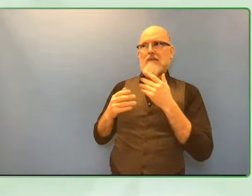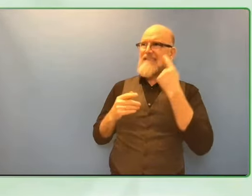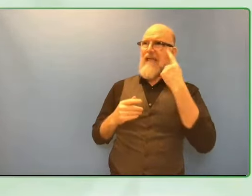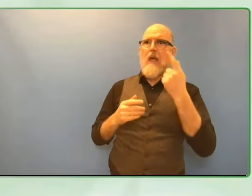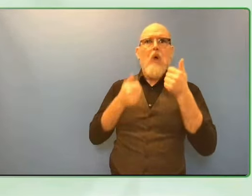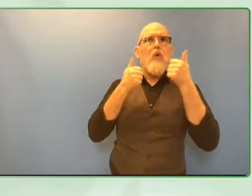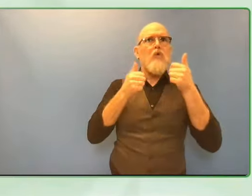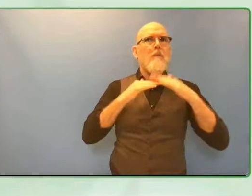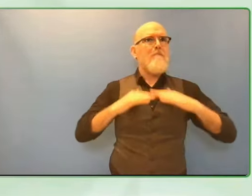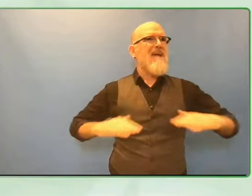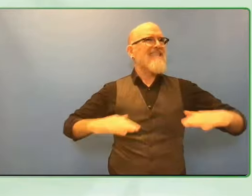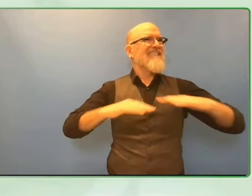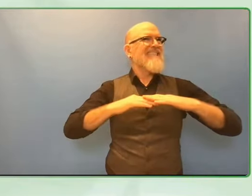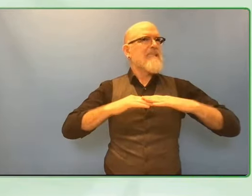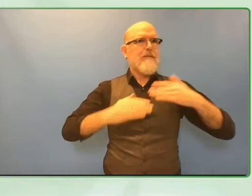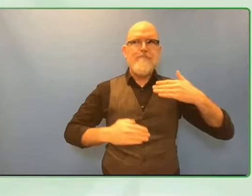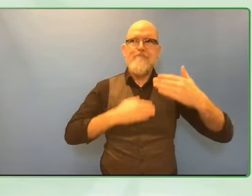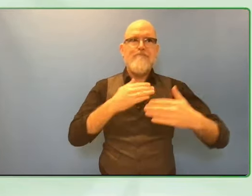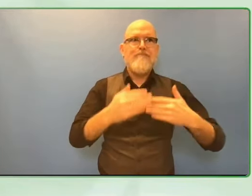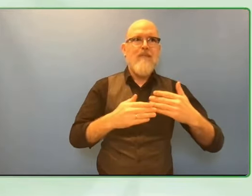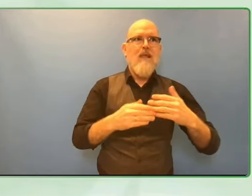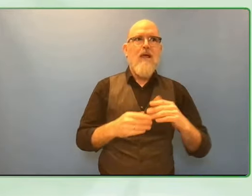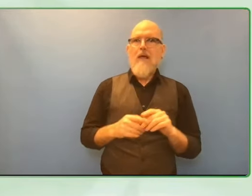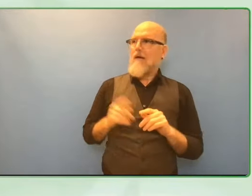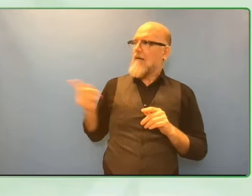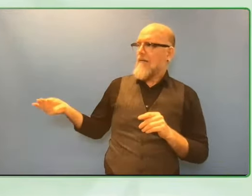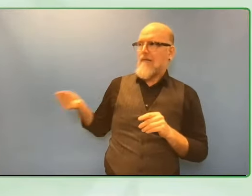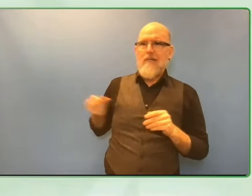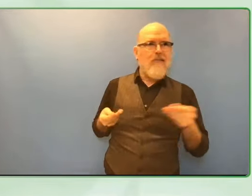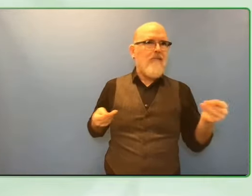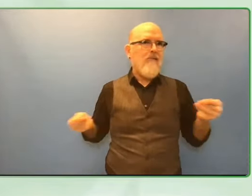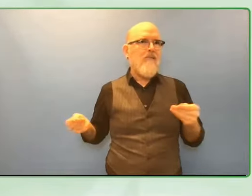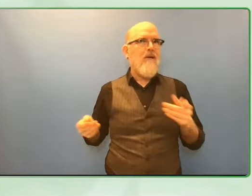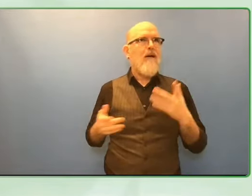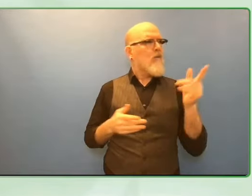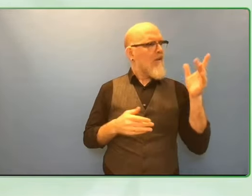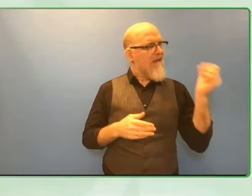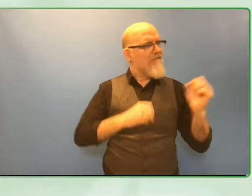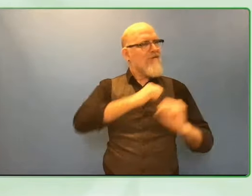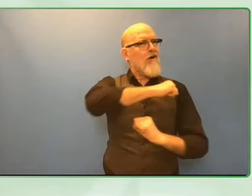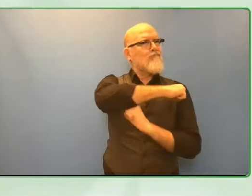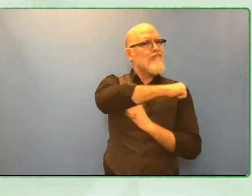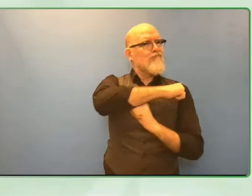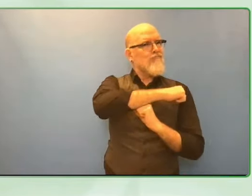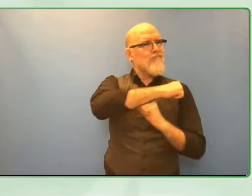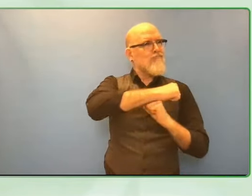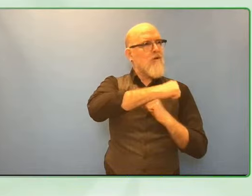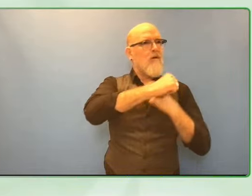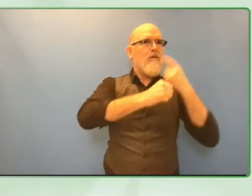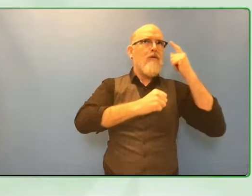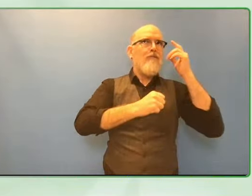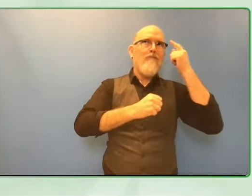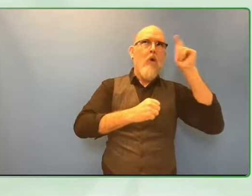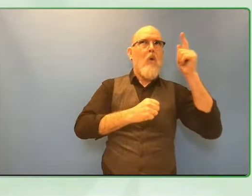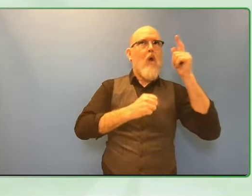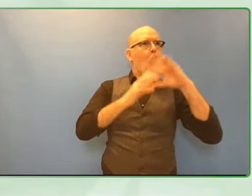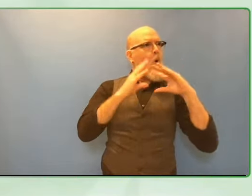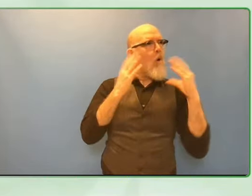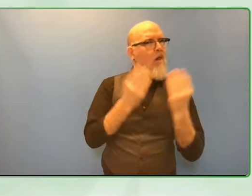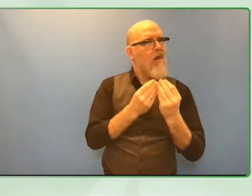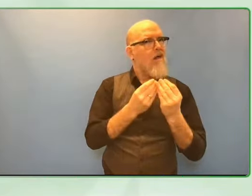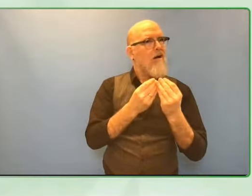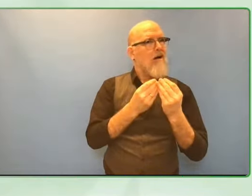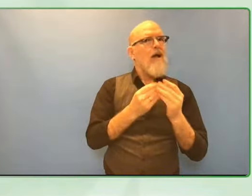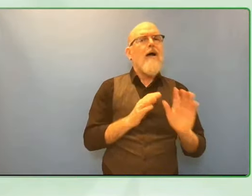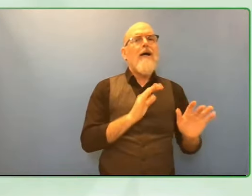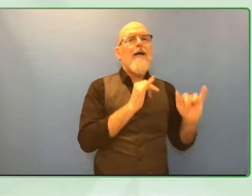but now we have the basic kind of foundation of everything. What I'd be really interested in, Valerie, to start